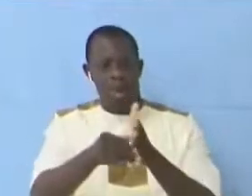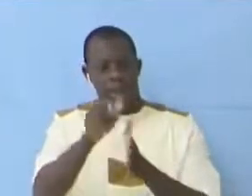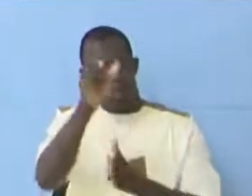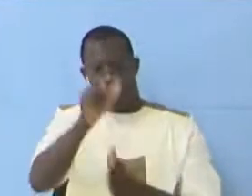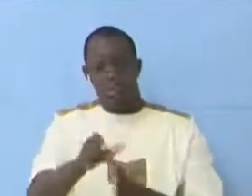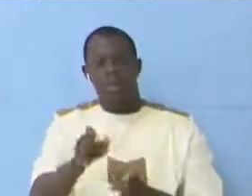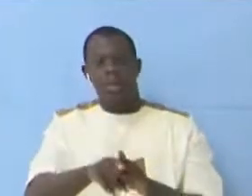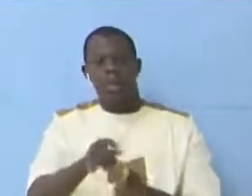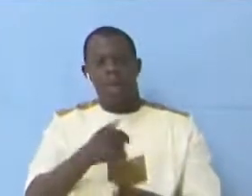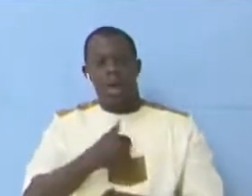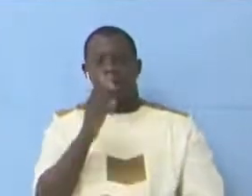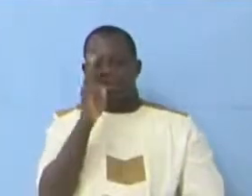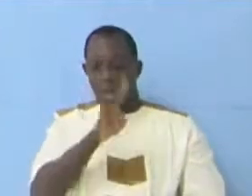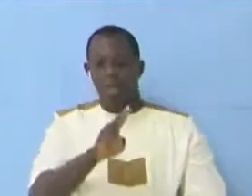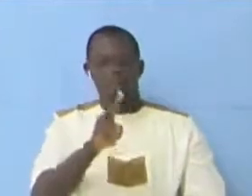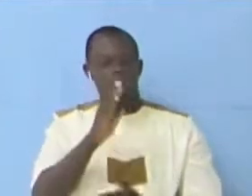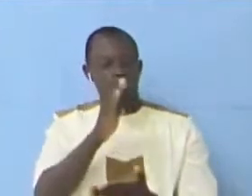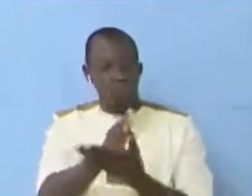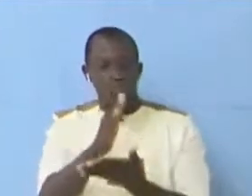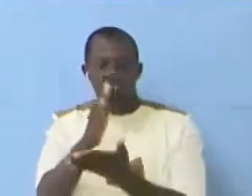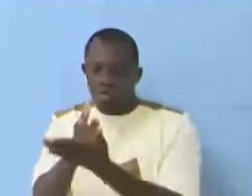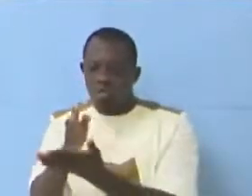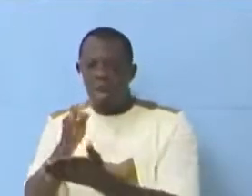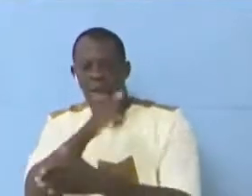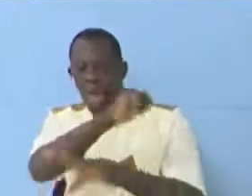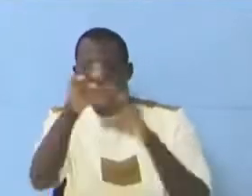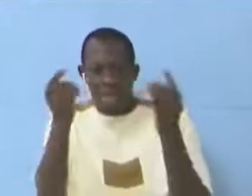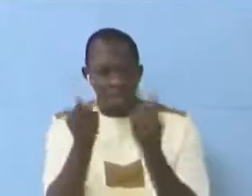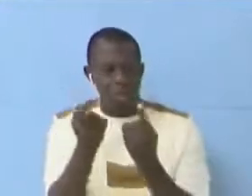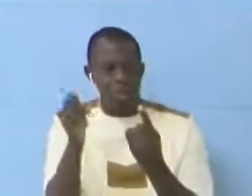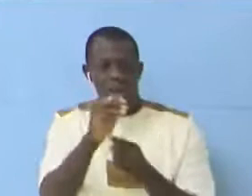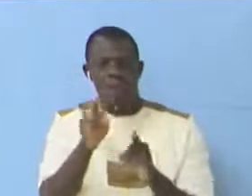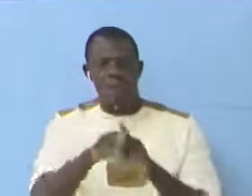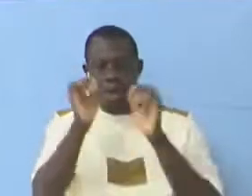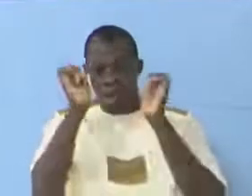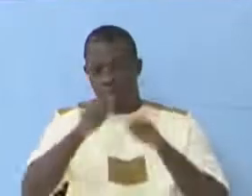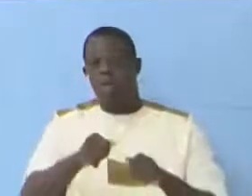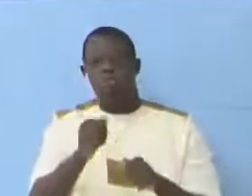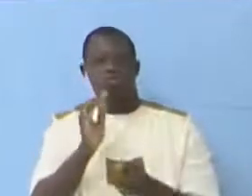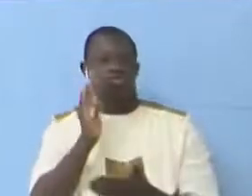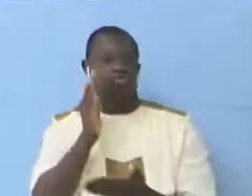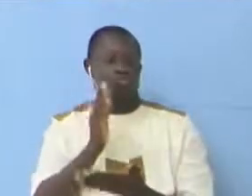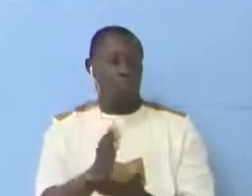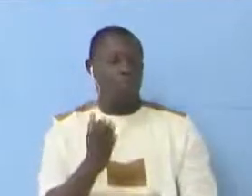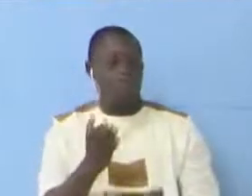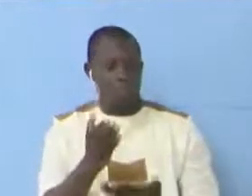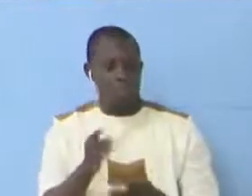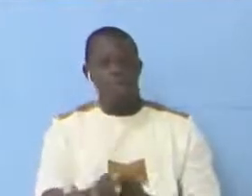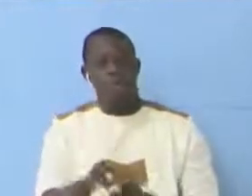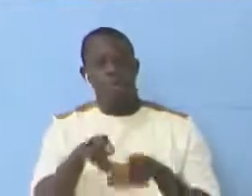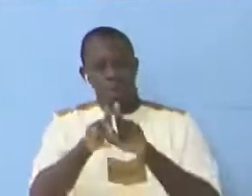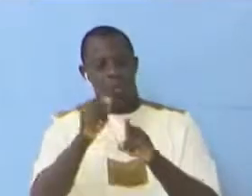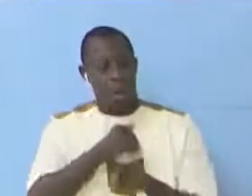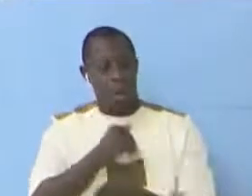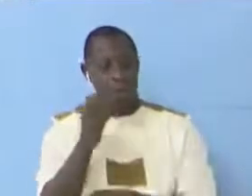I tried to stop everything that I can humanly stop with my